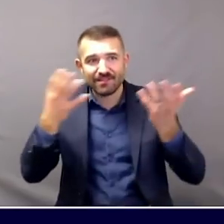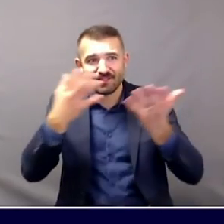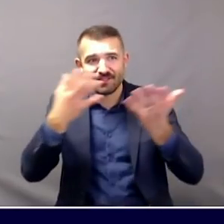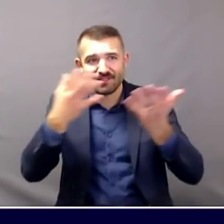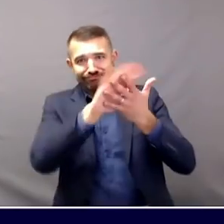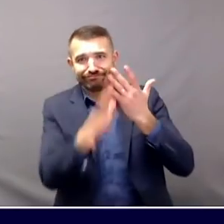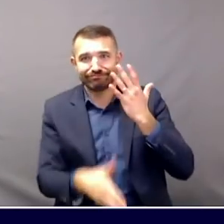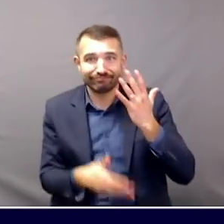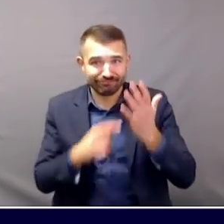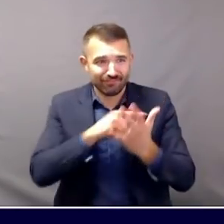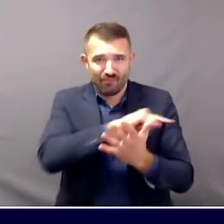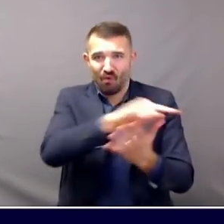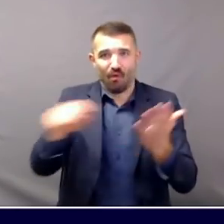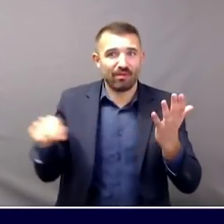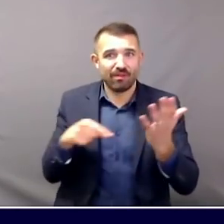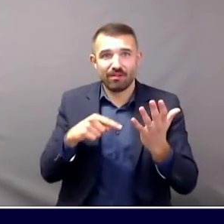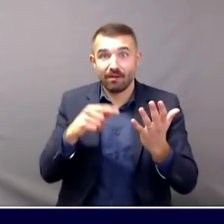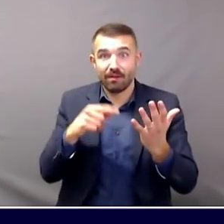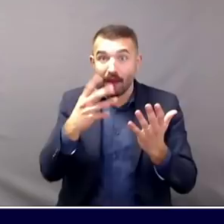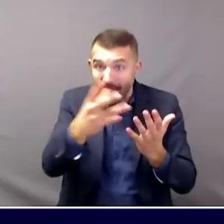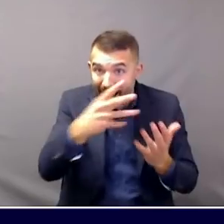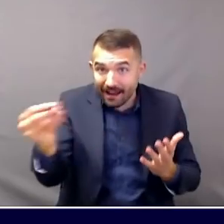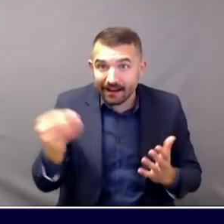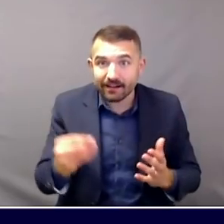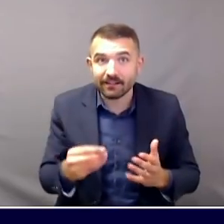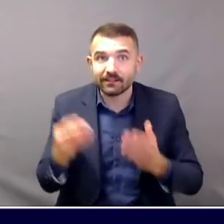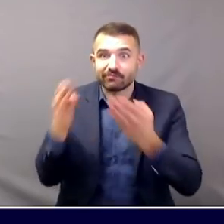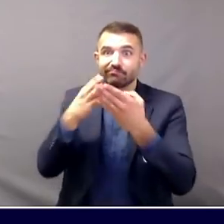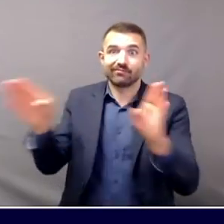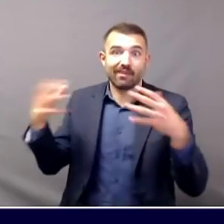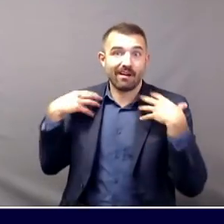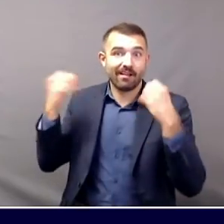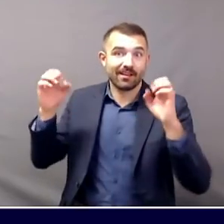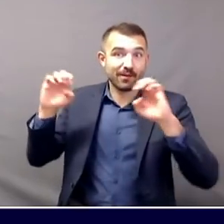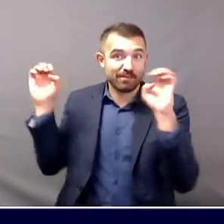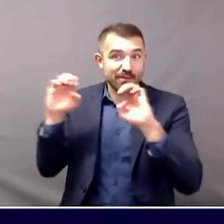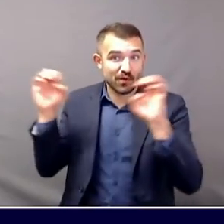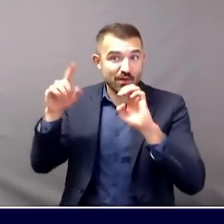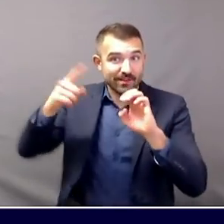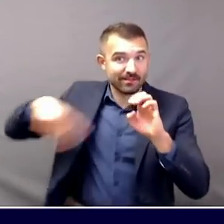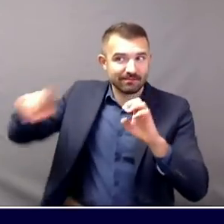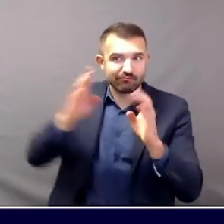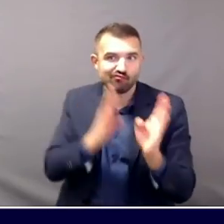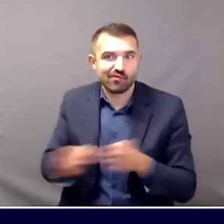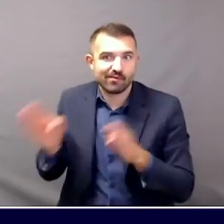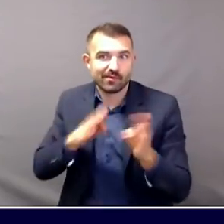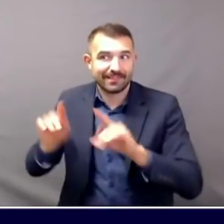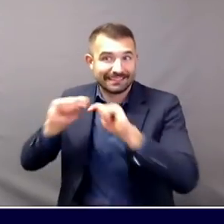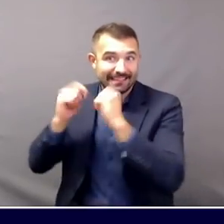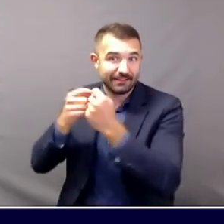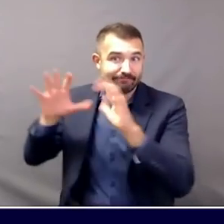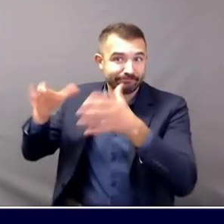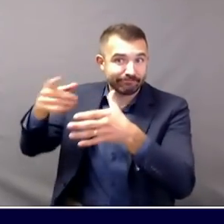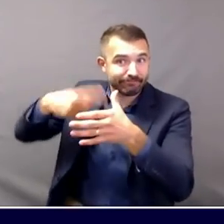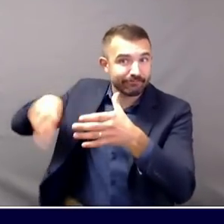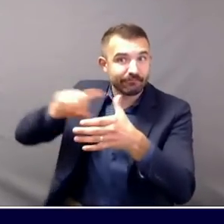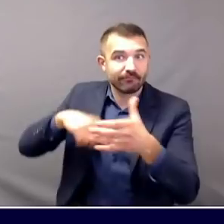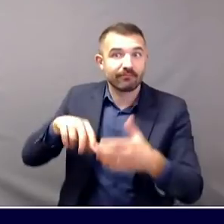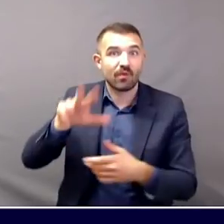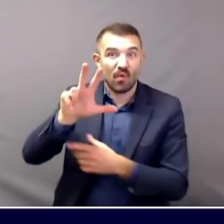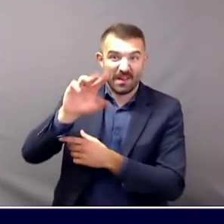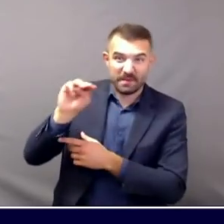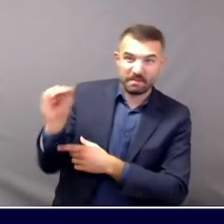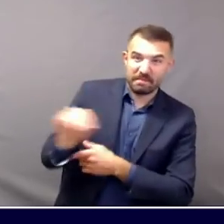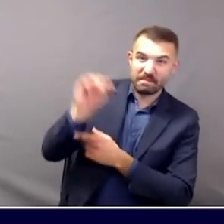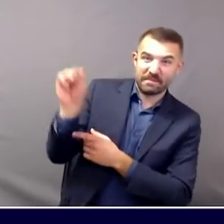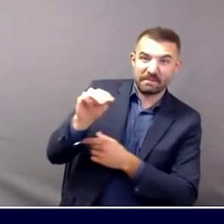to our public health emergency preparedness team. 3 million pieces of PPE being delivered across the state is